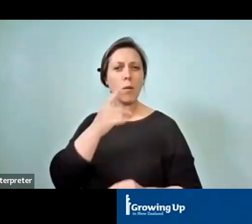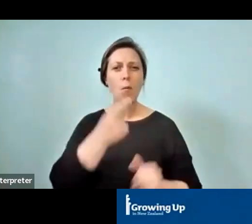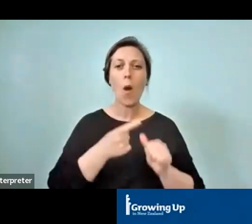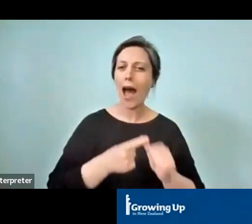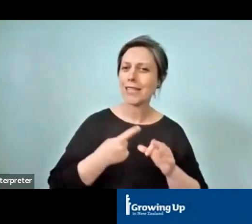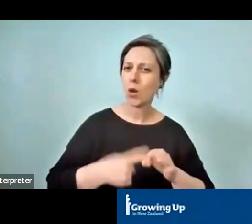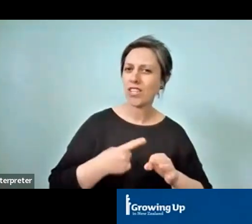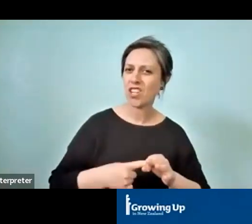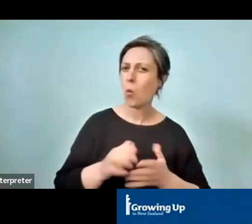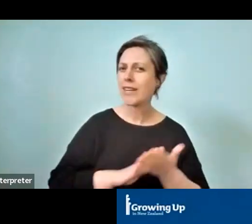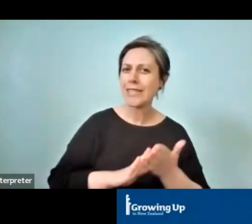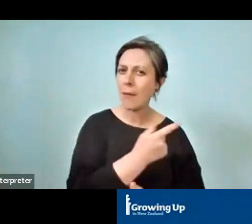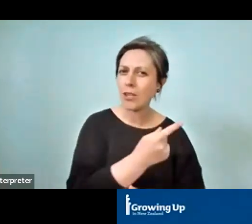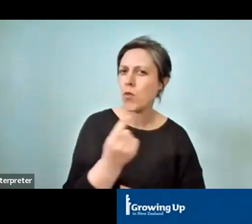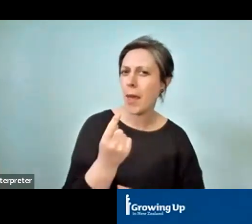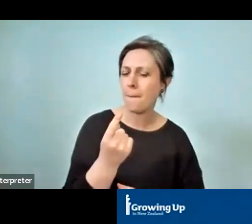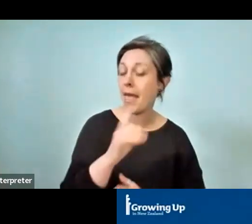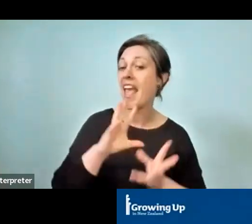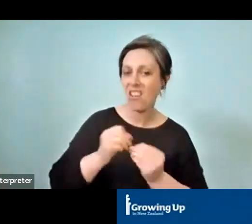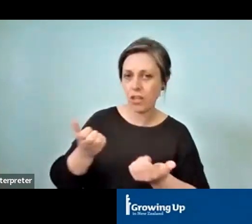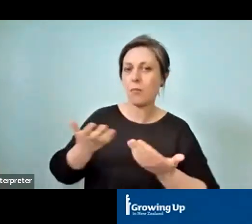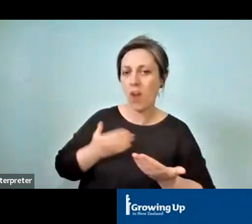plenty more conversations for us to have with you, Sarah Jane.